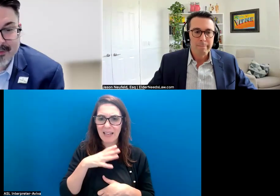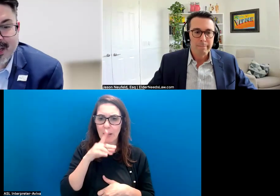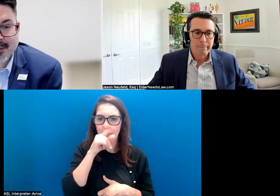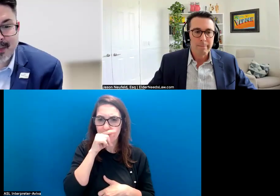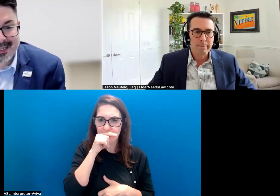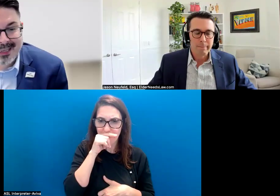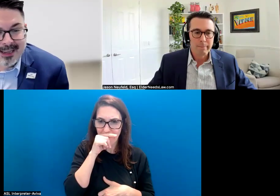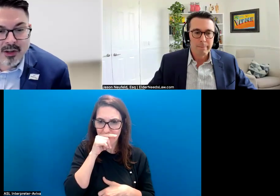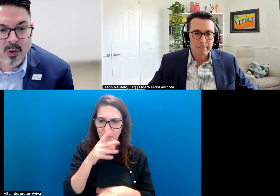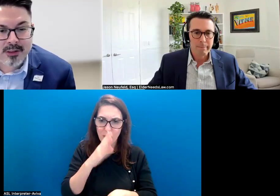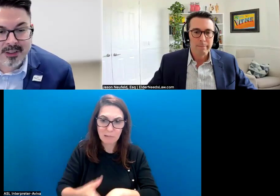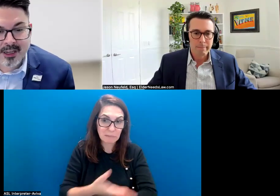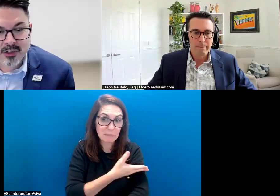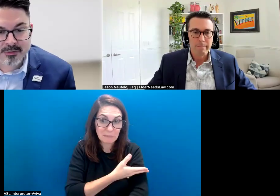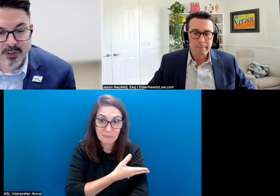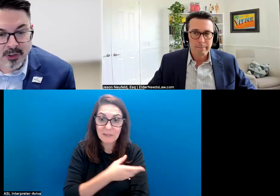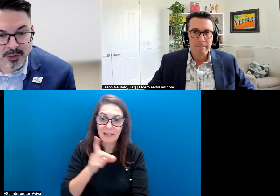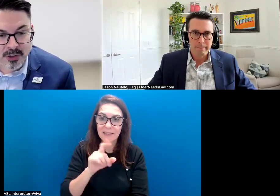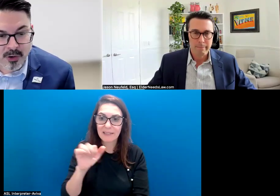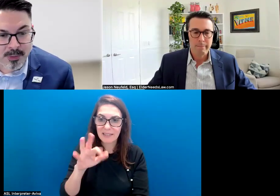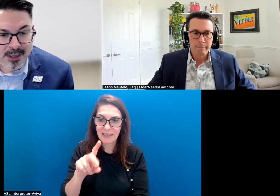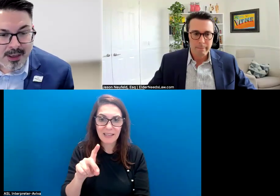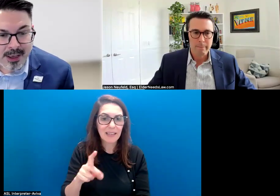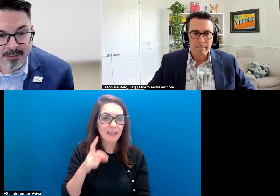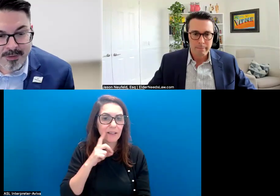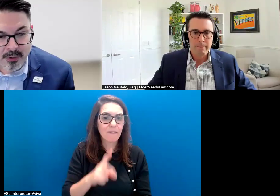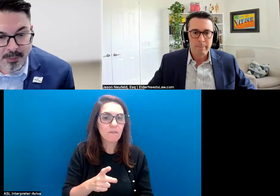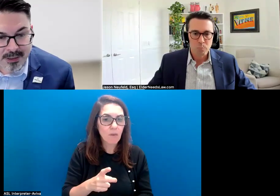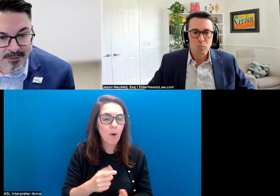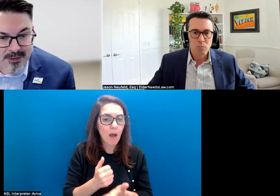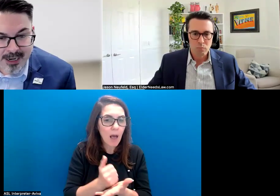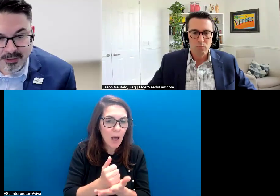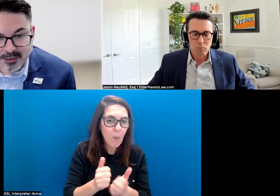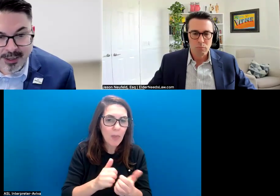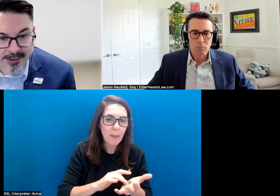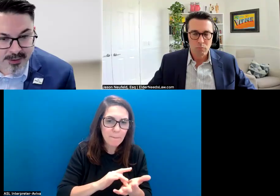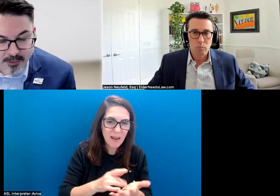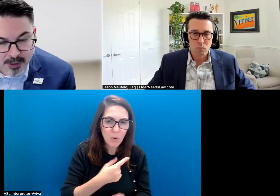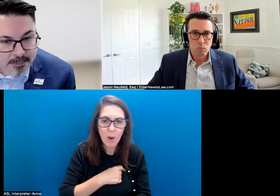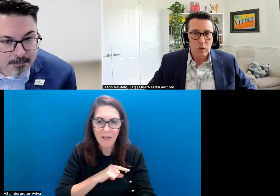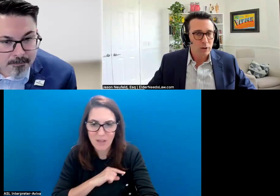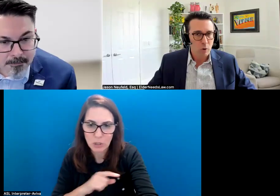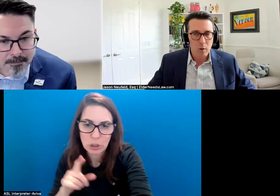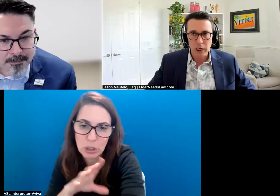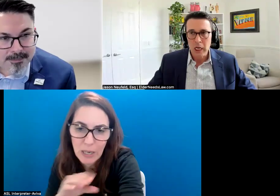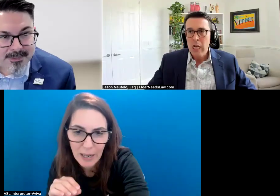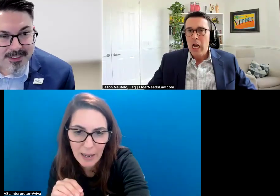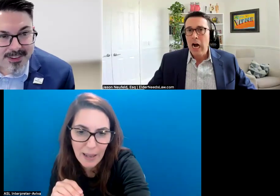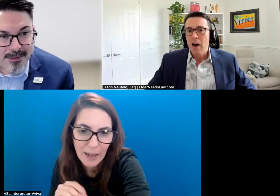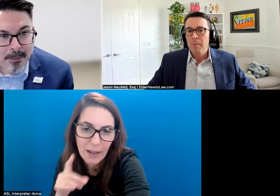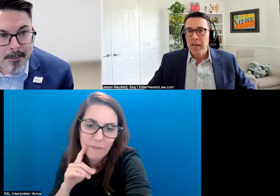deed affect Medicaid qualification for nursing home and federal benefits, housing, etc.? That's a great